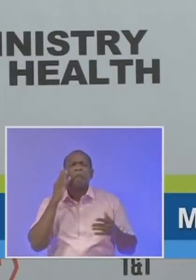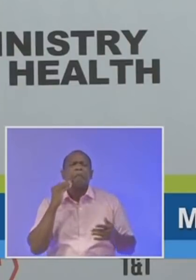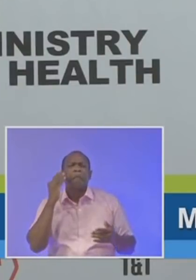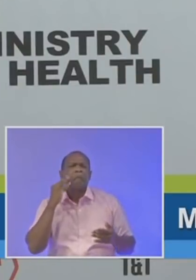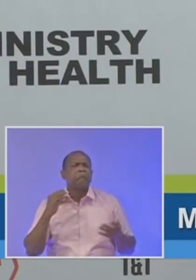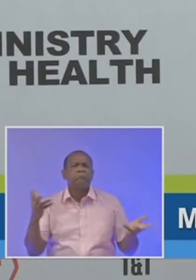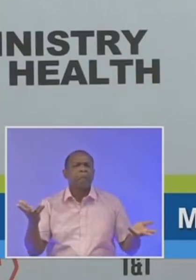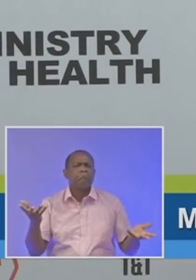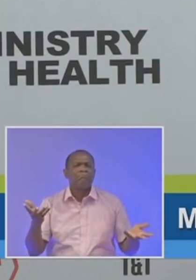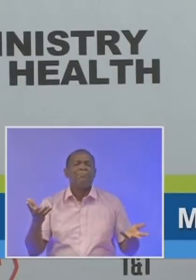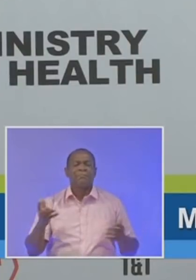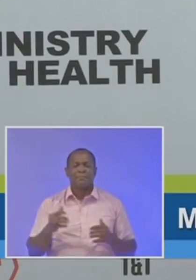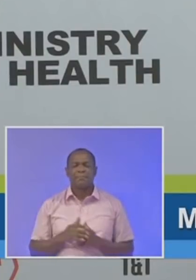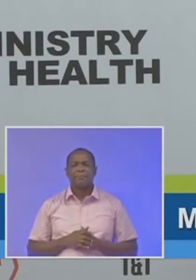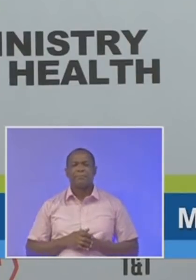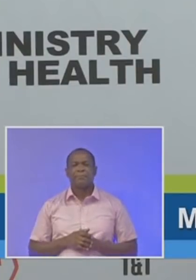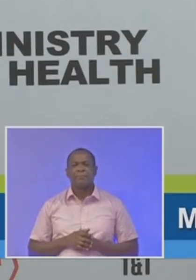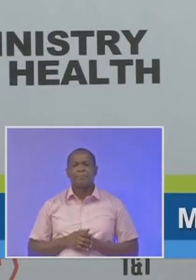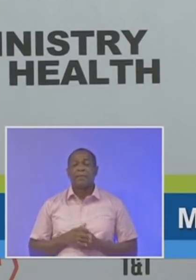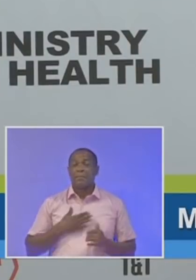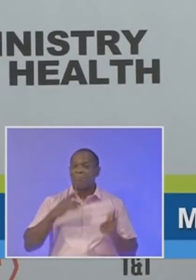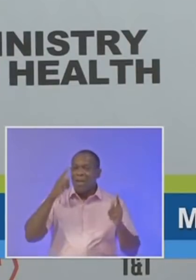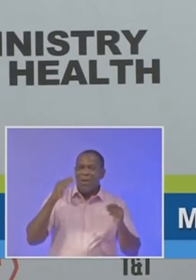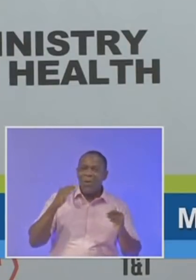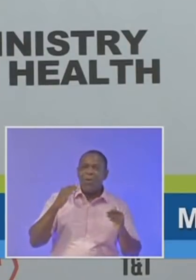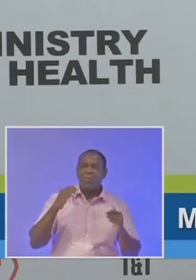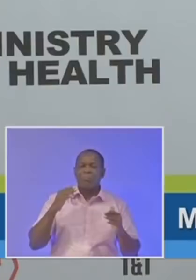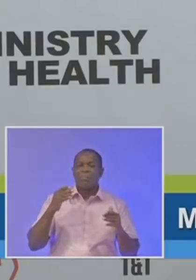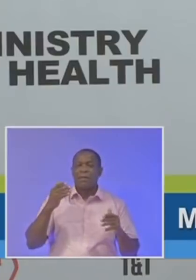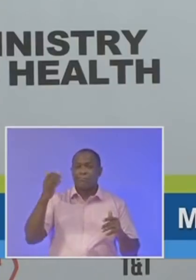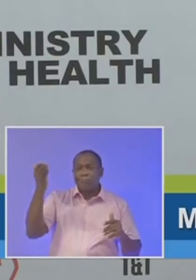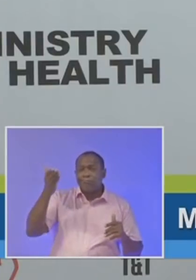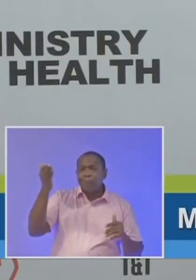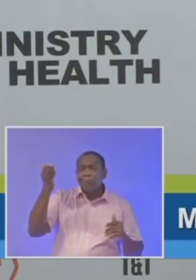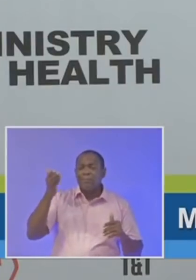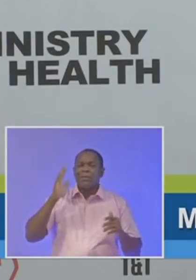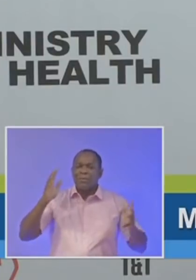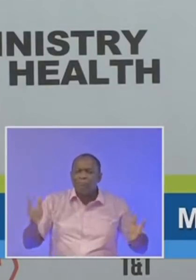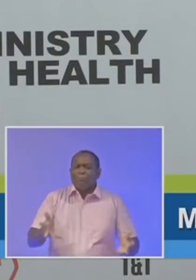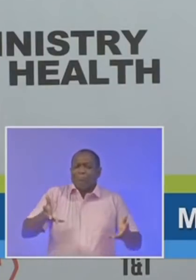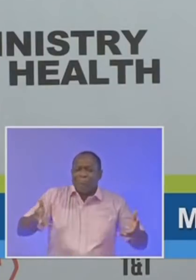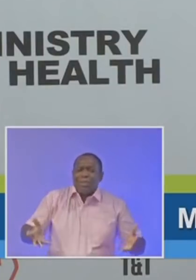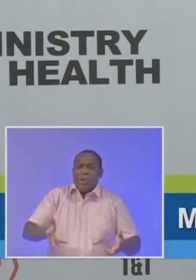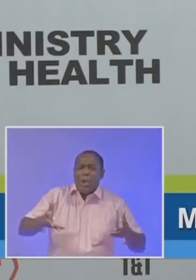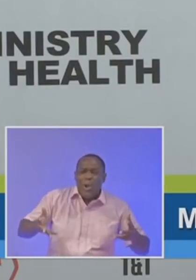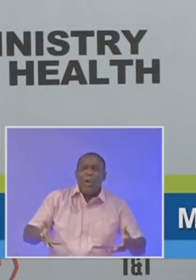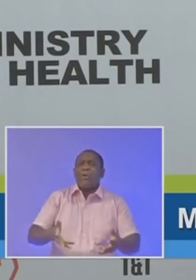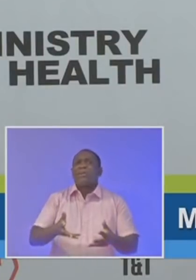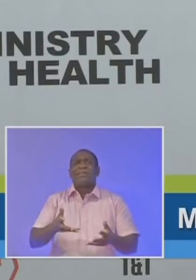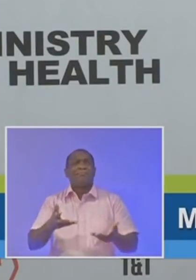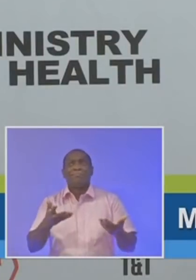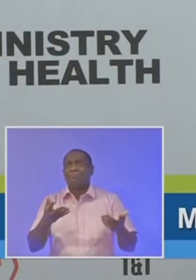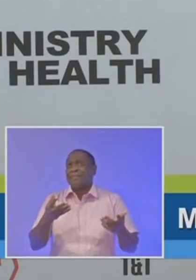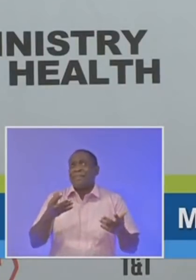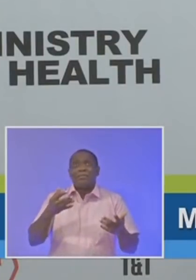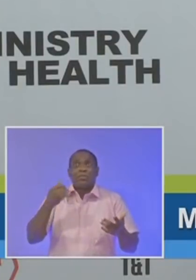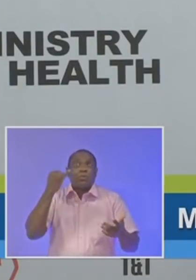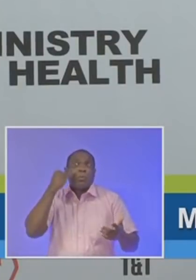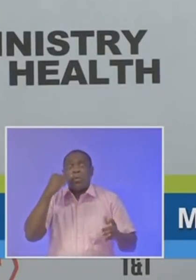it is my hope that this presentation can encourage at least one unvaccinated person to get vaccinated.